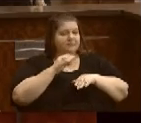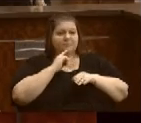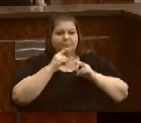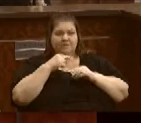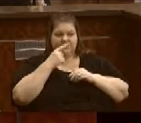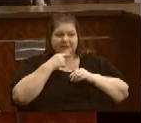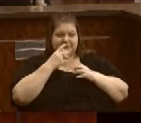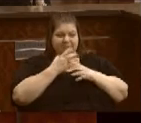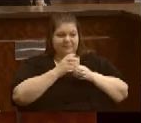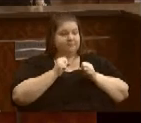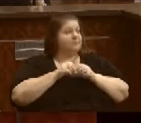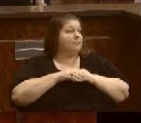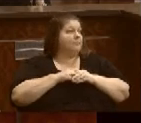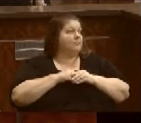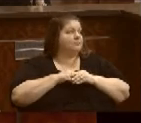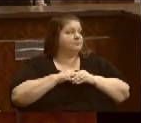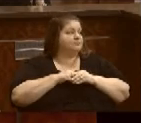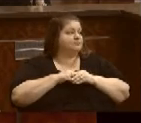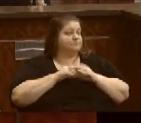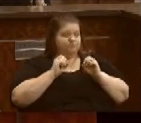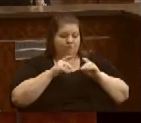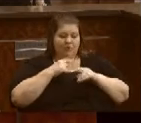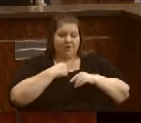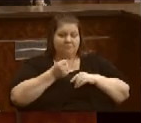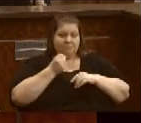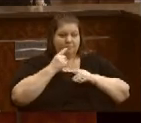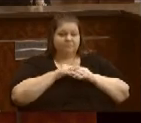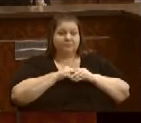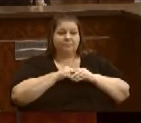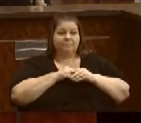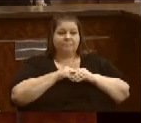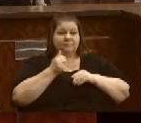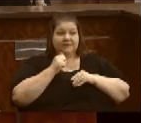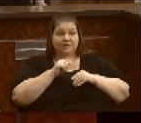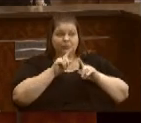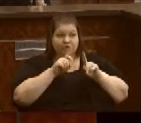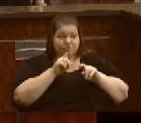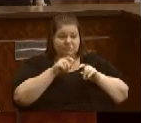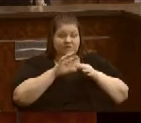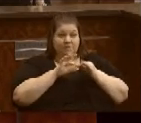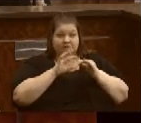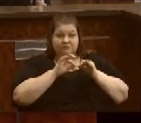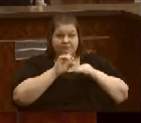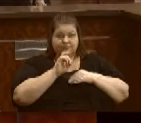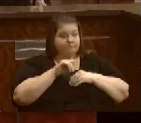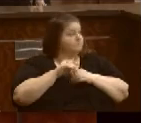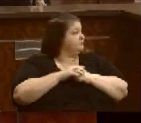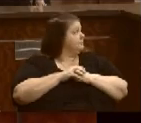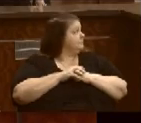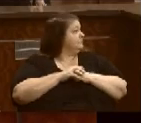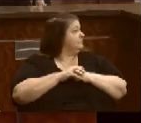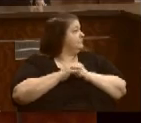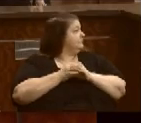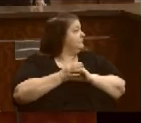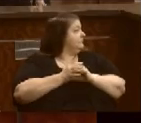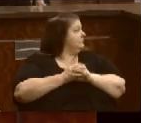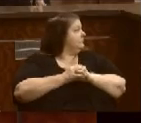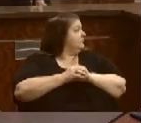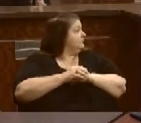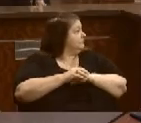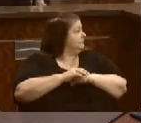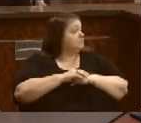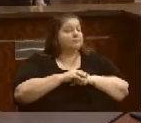issues. Right. And I understand that comment. Thank you. Any comments from the council or questions? Mr. President, yes. I do